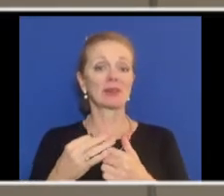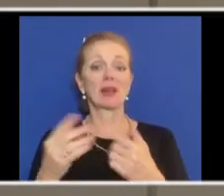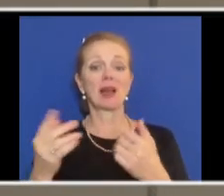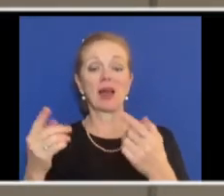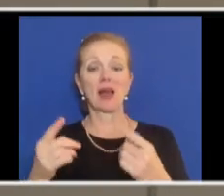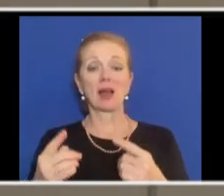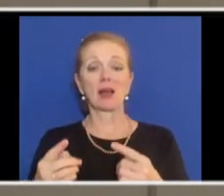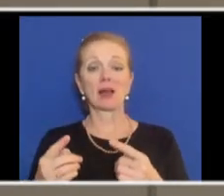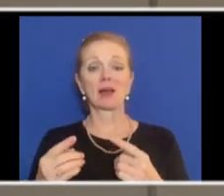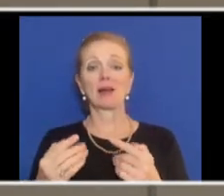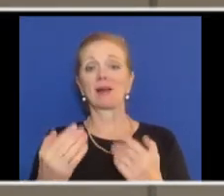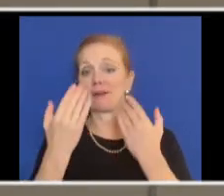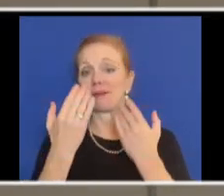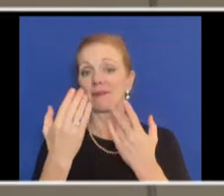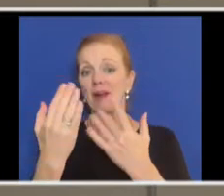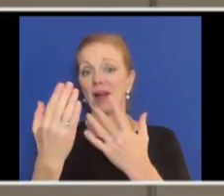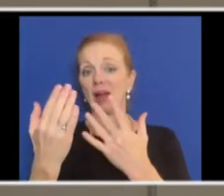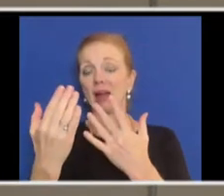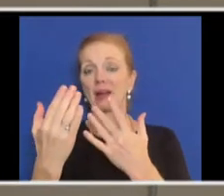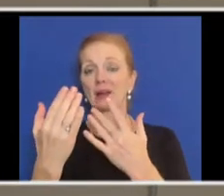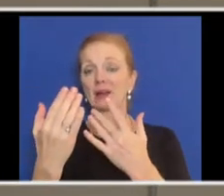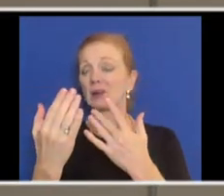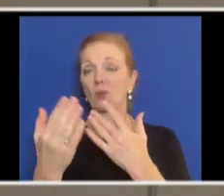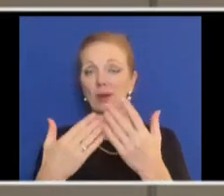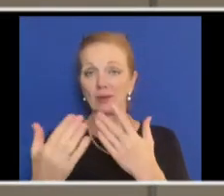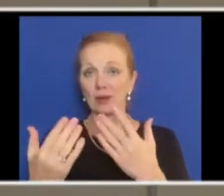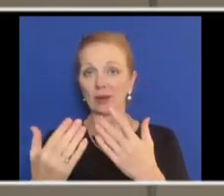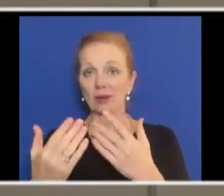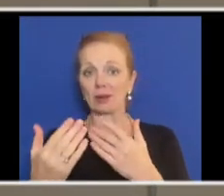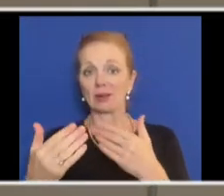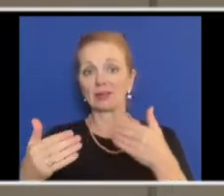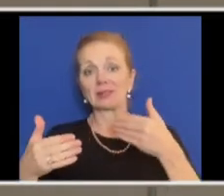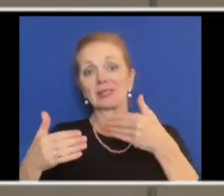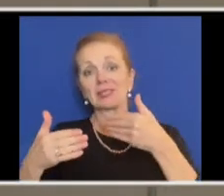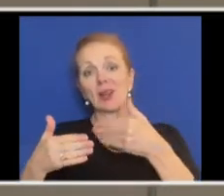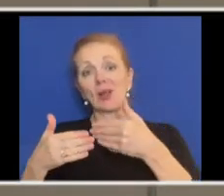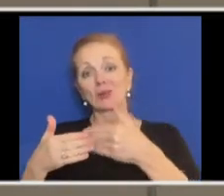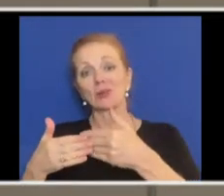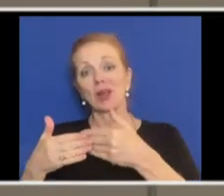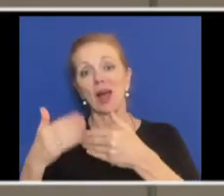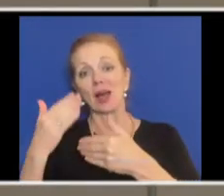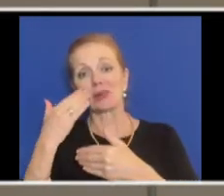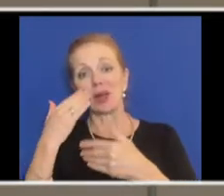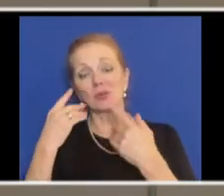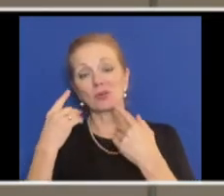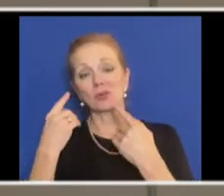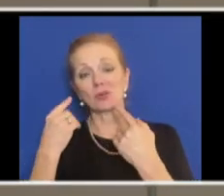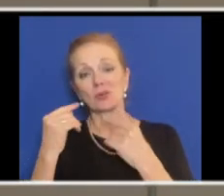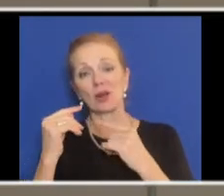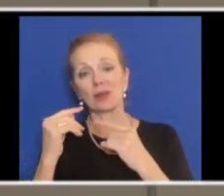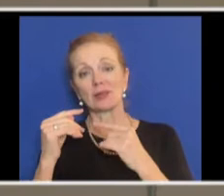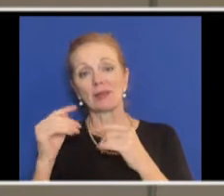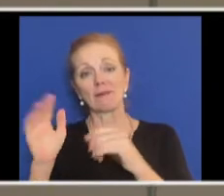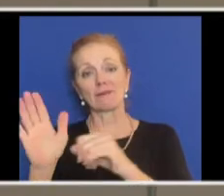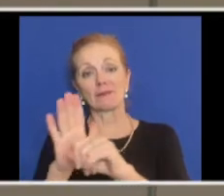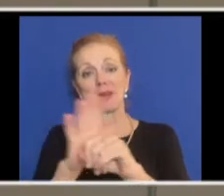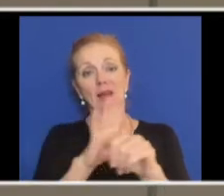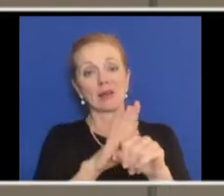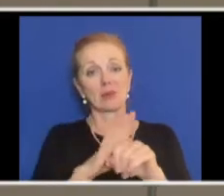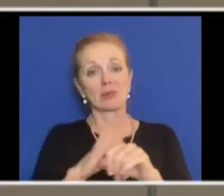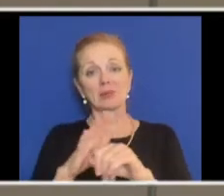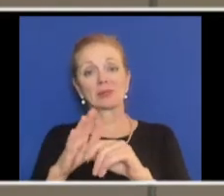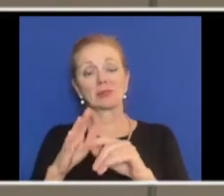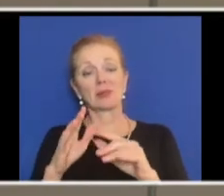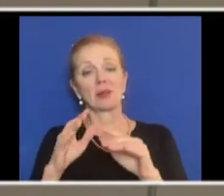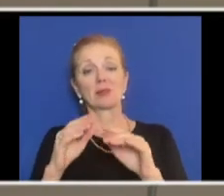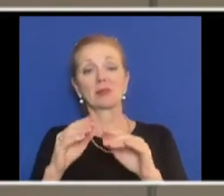fire whatever that's very close proximity I know we're trying to fill in as much density as possible